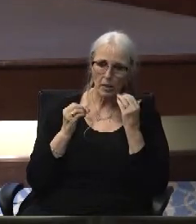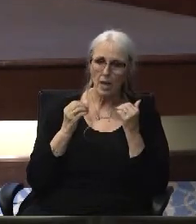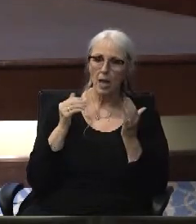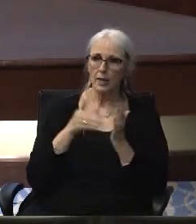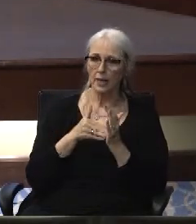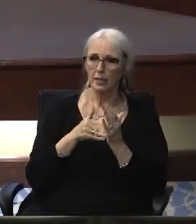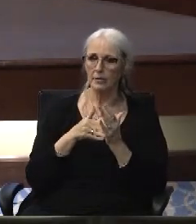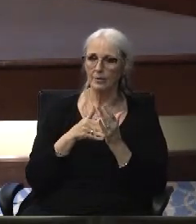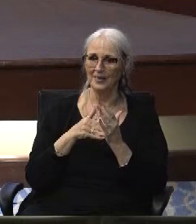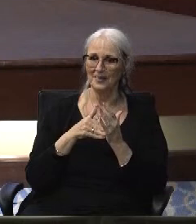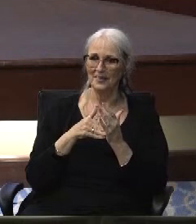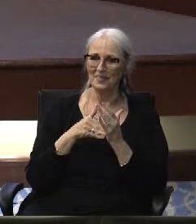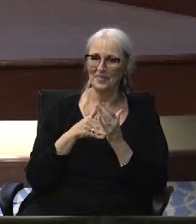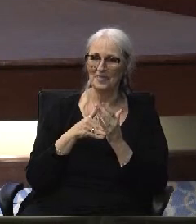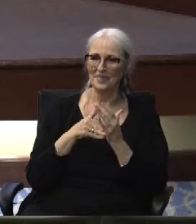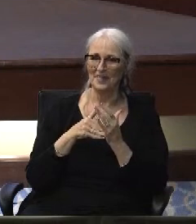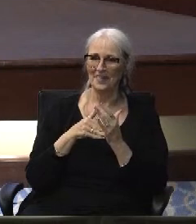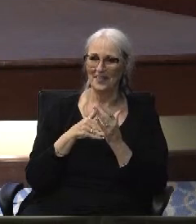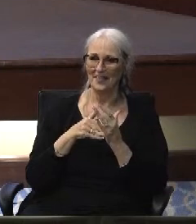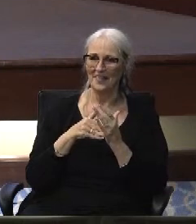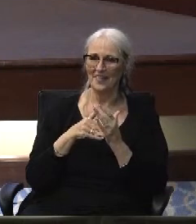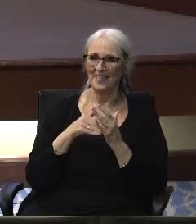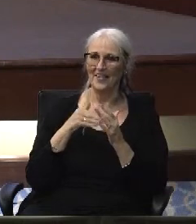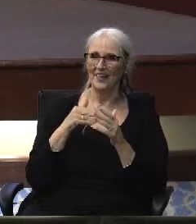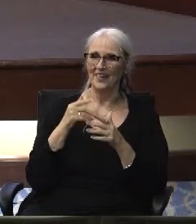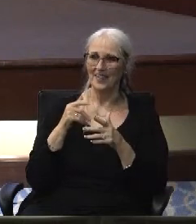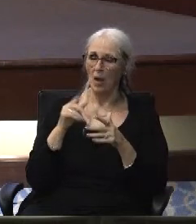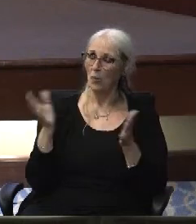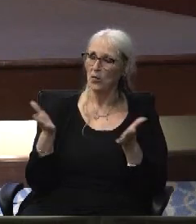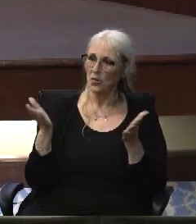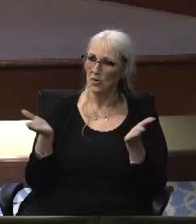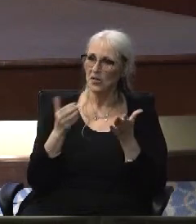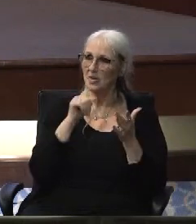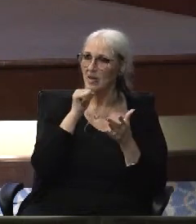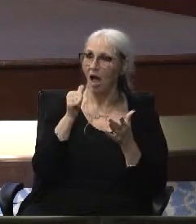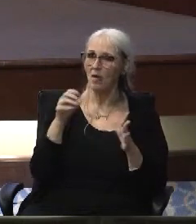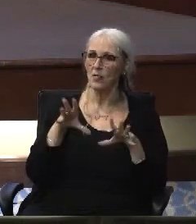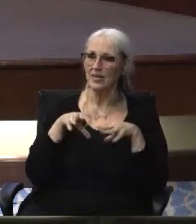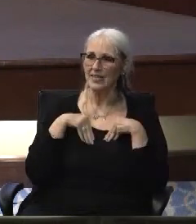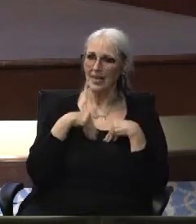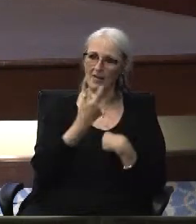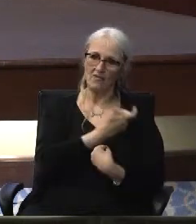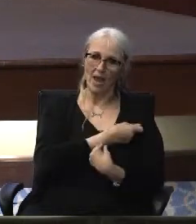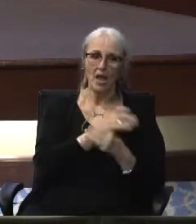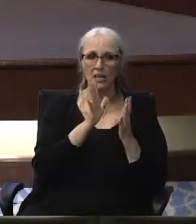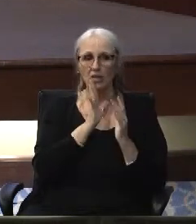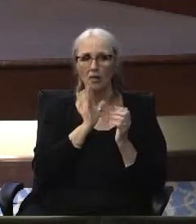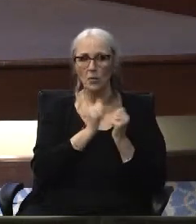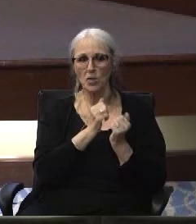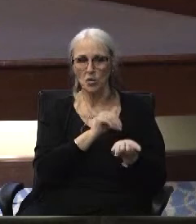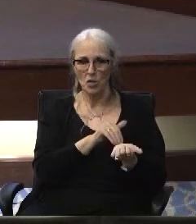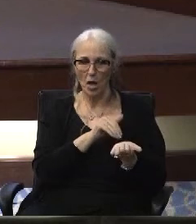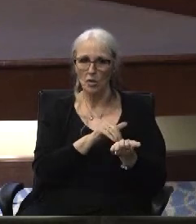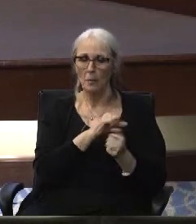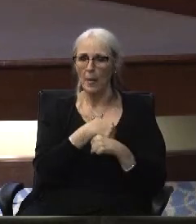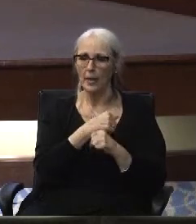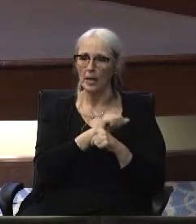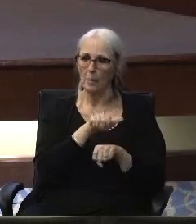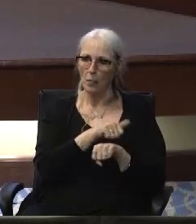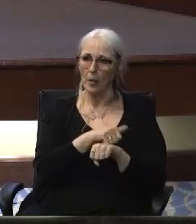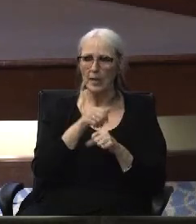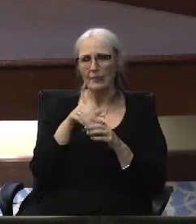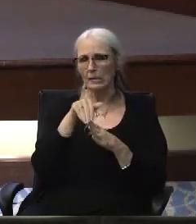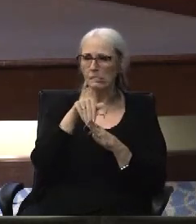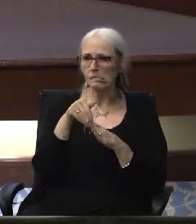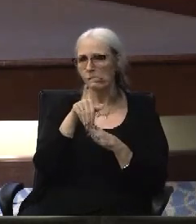again, I'm just going to take a moment to urge anyone who has not received the vaccine to talk to your doctor, ask questions, and make a plan to get vaccinated. If you've been on the fence